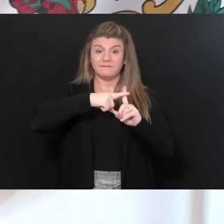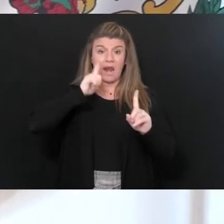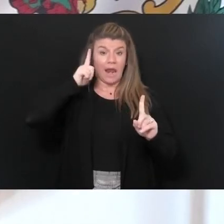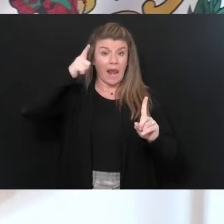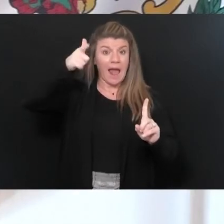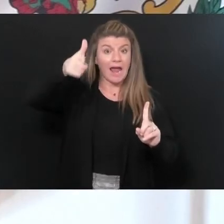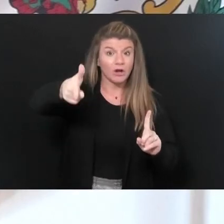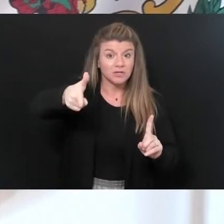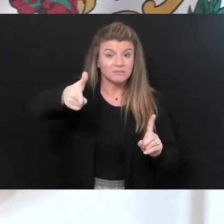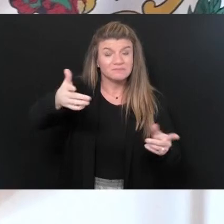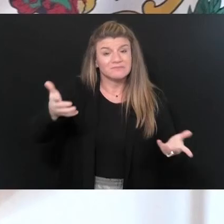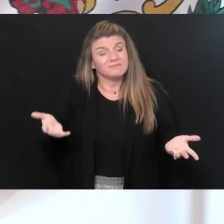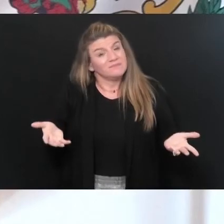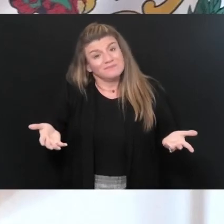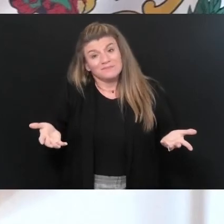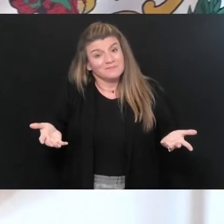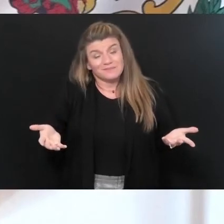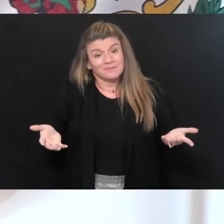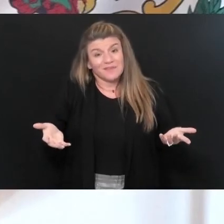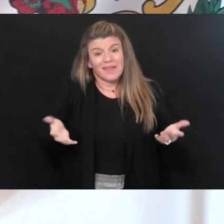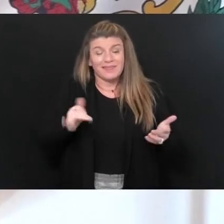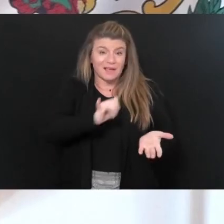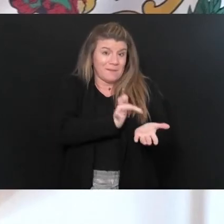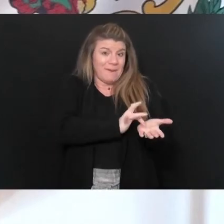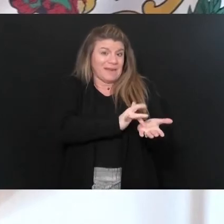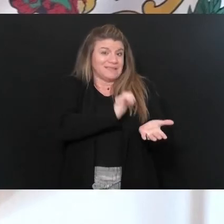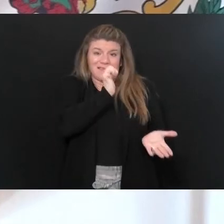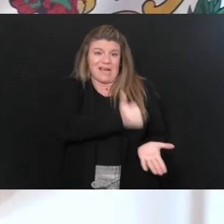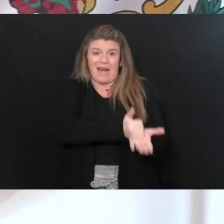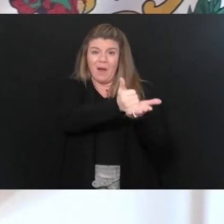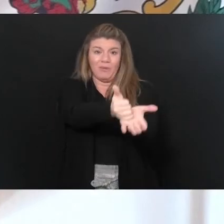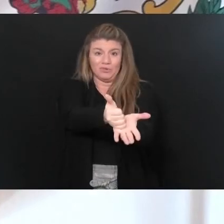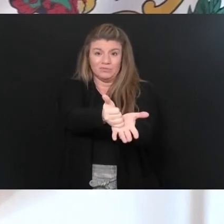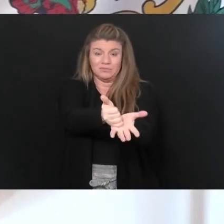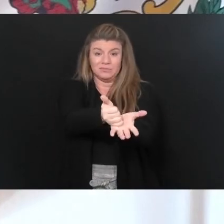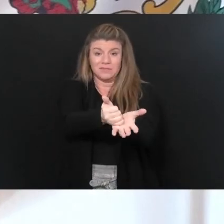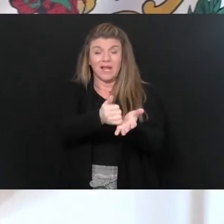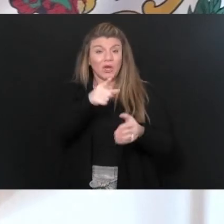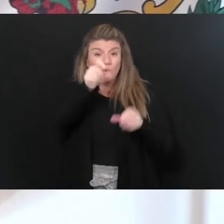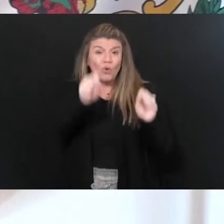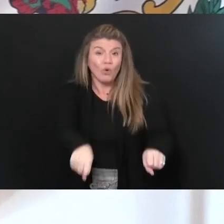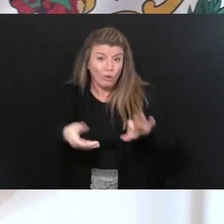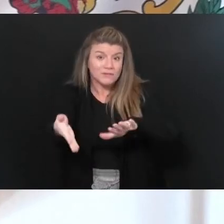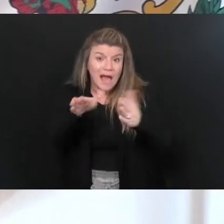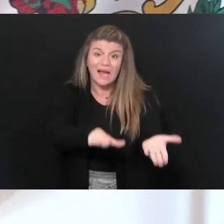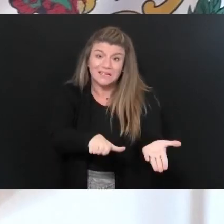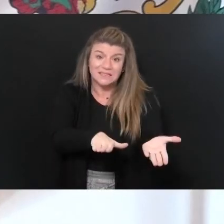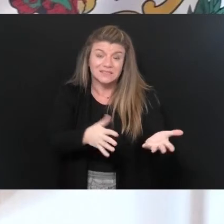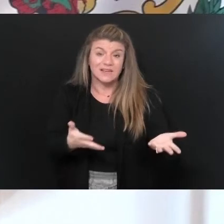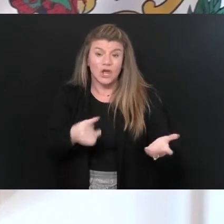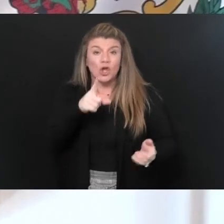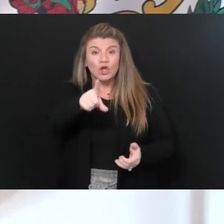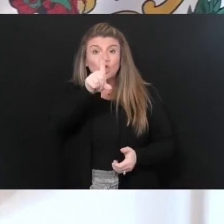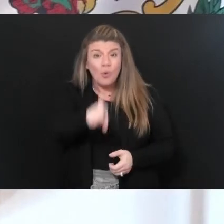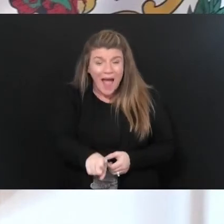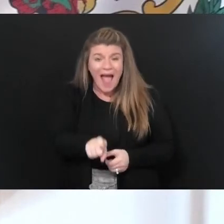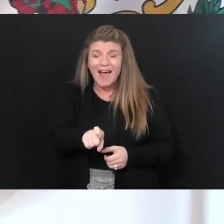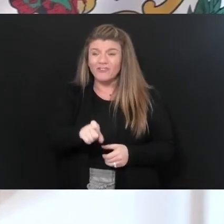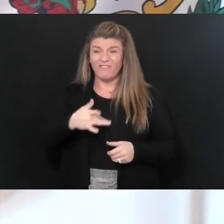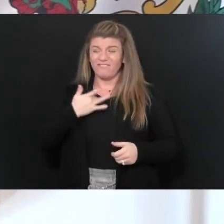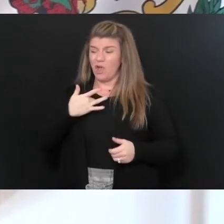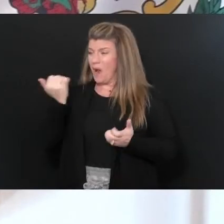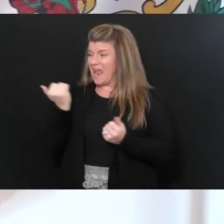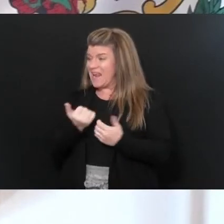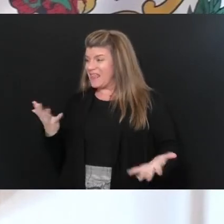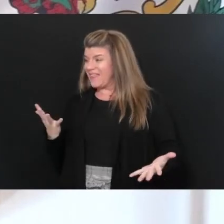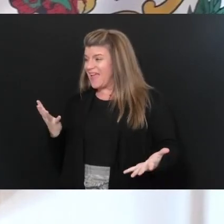I'm telling you, your probability of dying goes through the roof. You have got to run to the fire just like you would